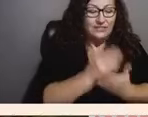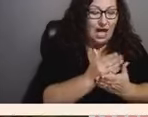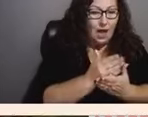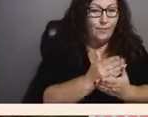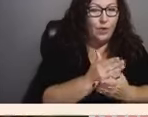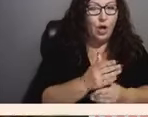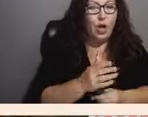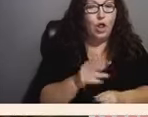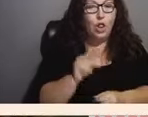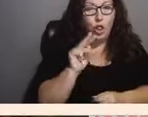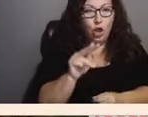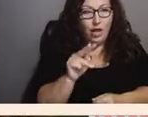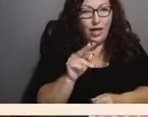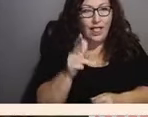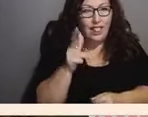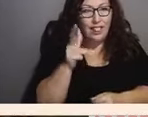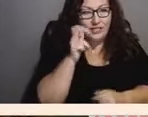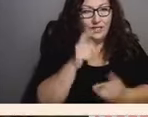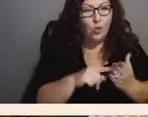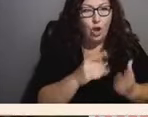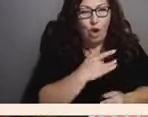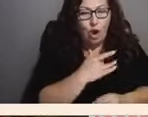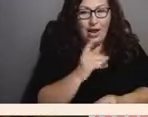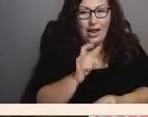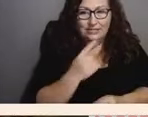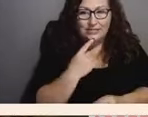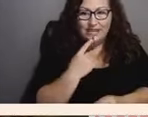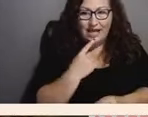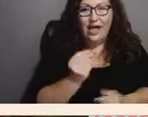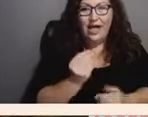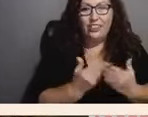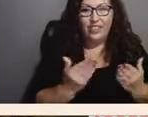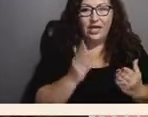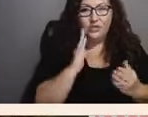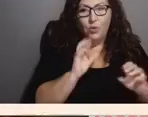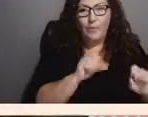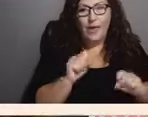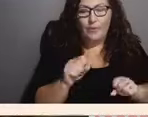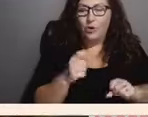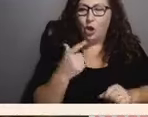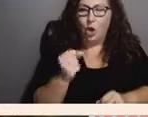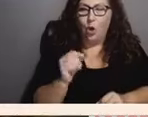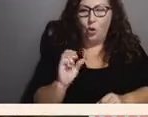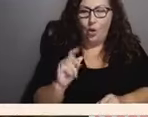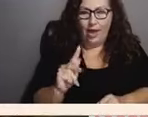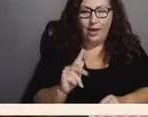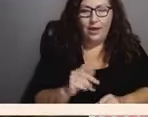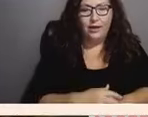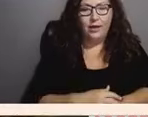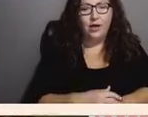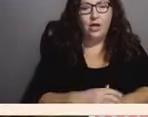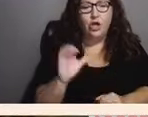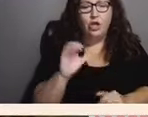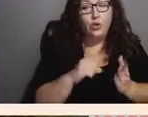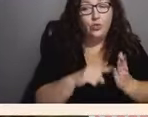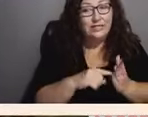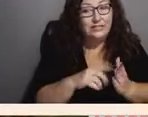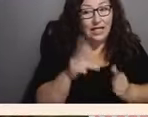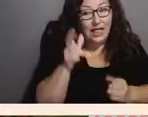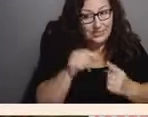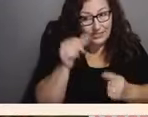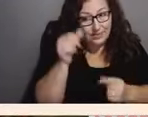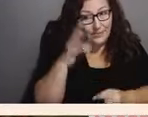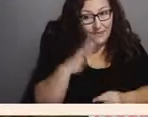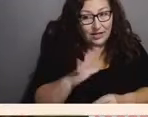say, and things will be able to go okay. And do this. Listen to me, fellas.